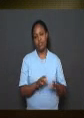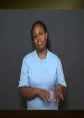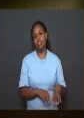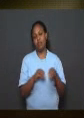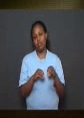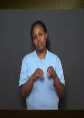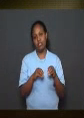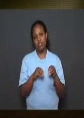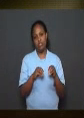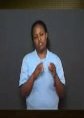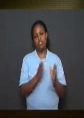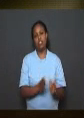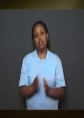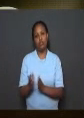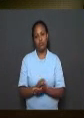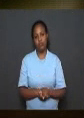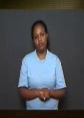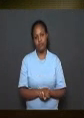Students, let's get ready.